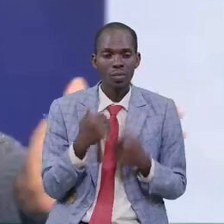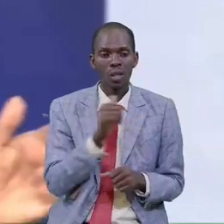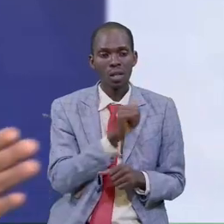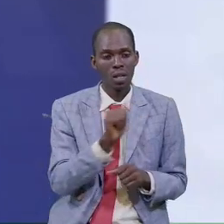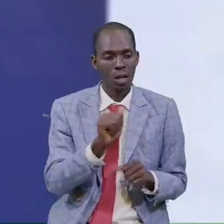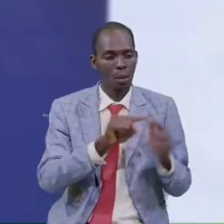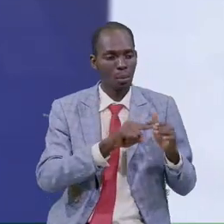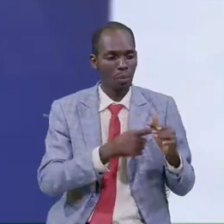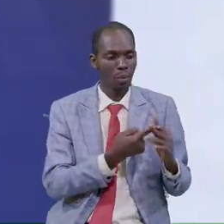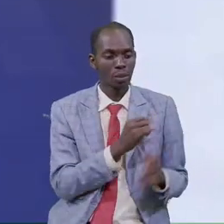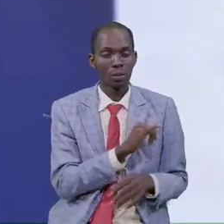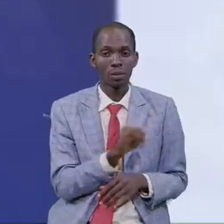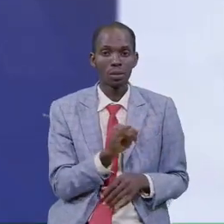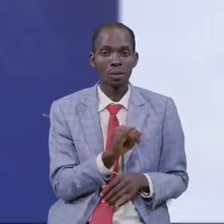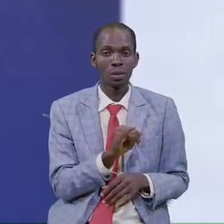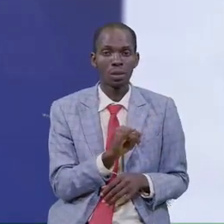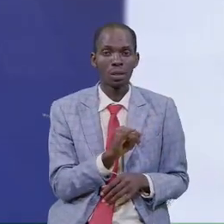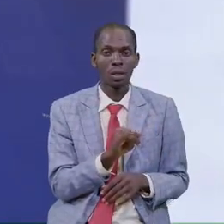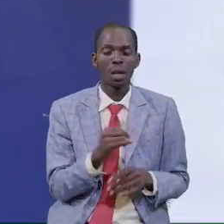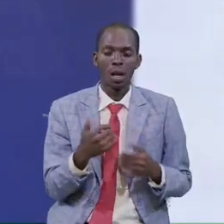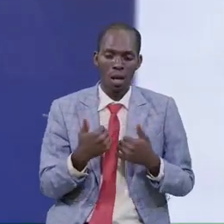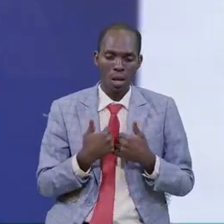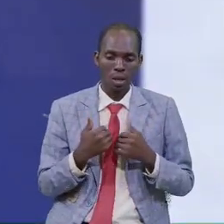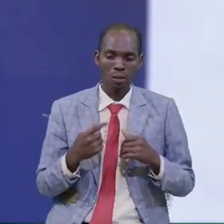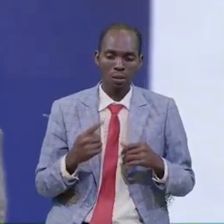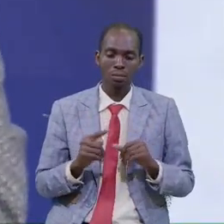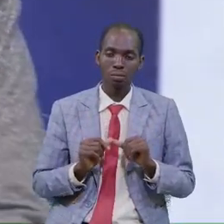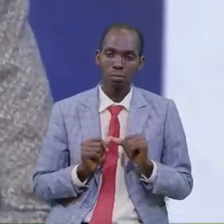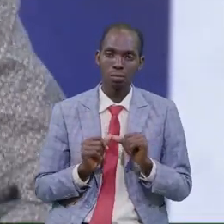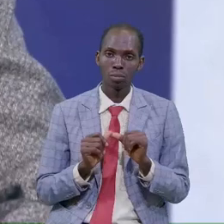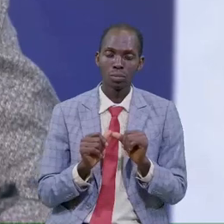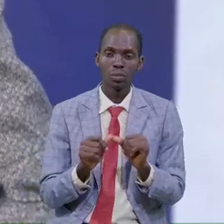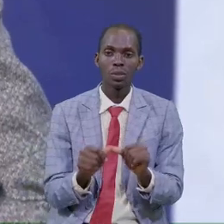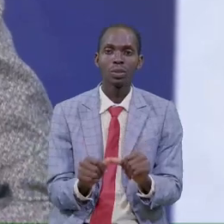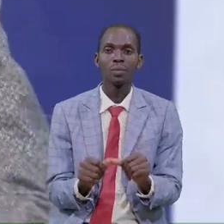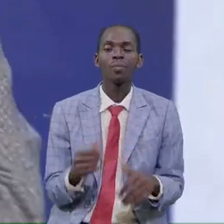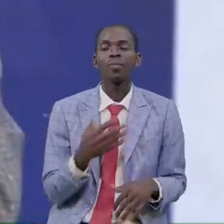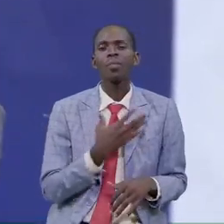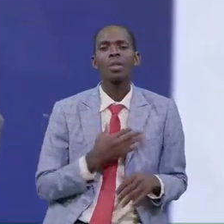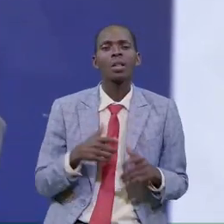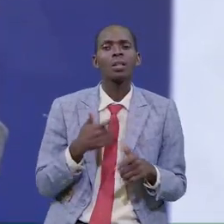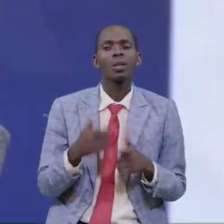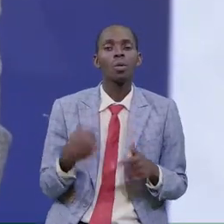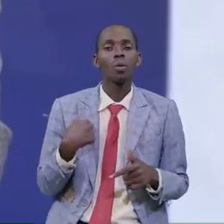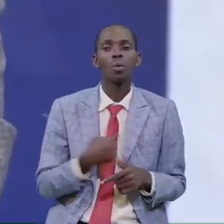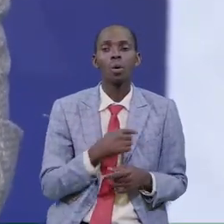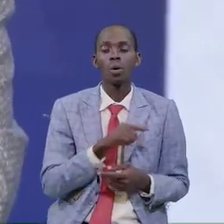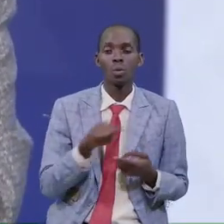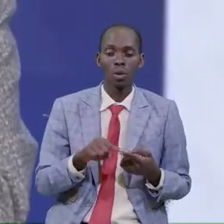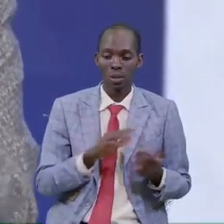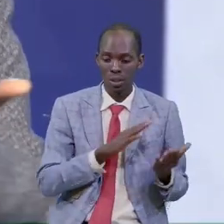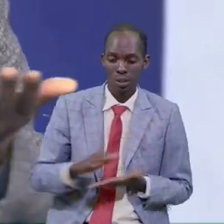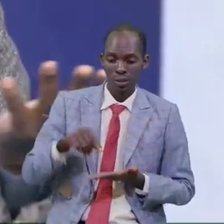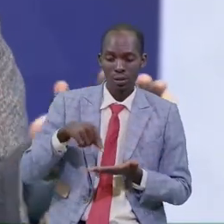commencement, has continuation, a une continuation, and then when we leave here, the covenant does ici, not